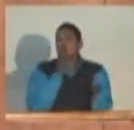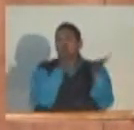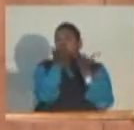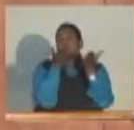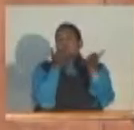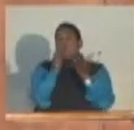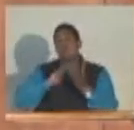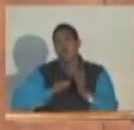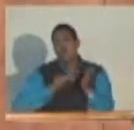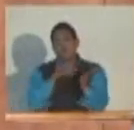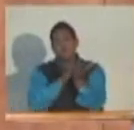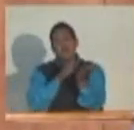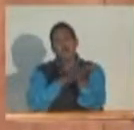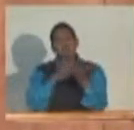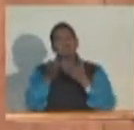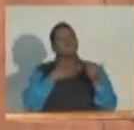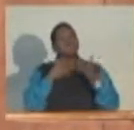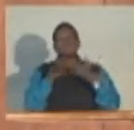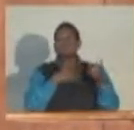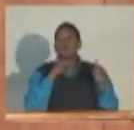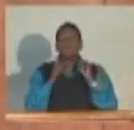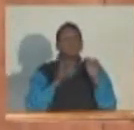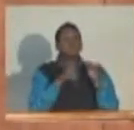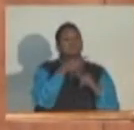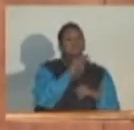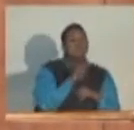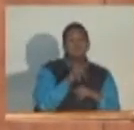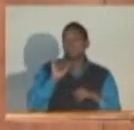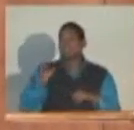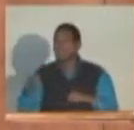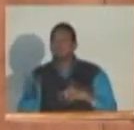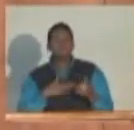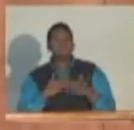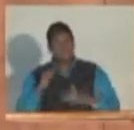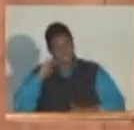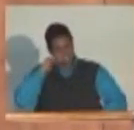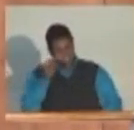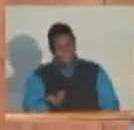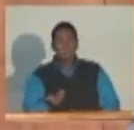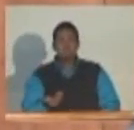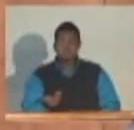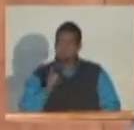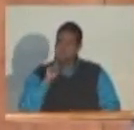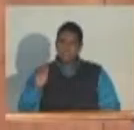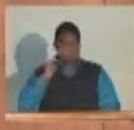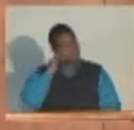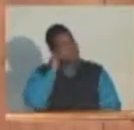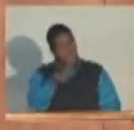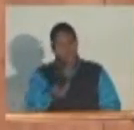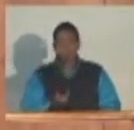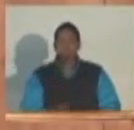parliament, irrespective of which party is in power. It's a shame. Downright shame.